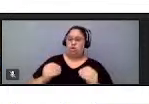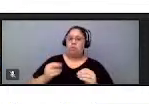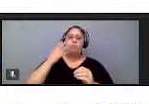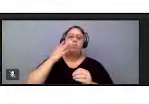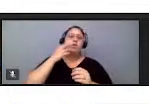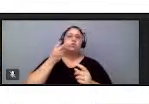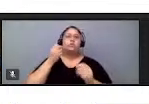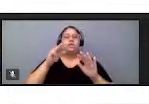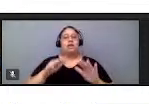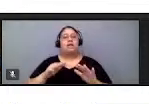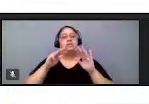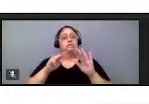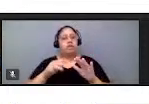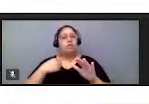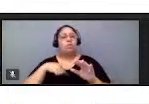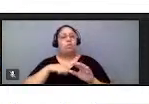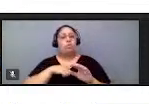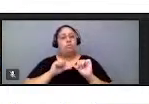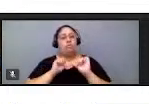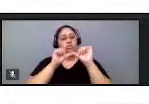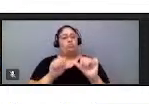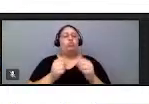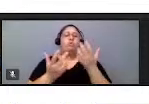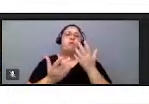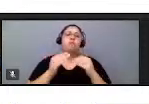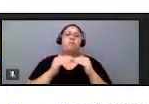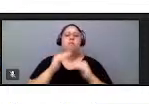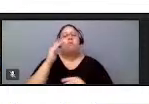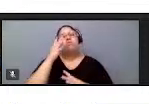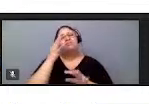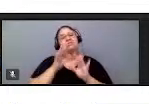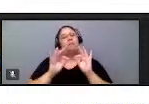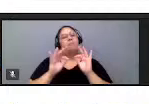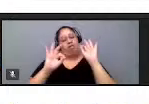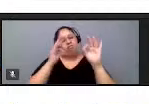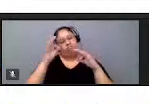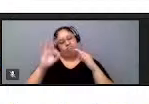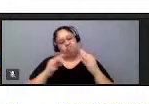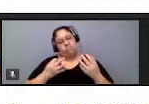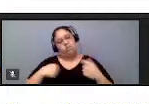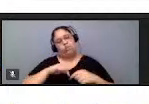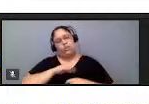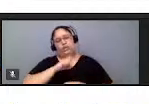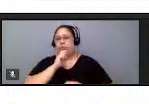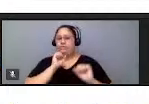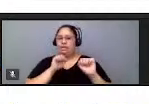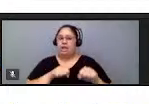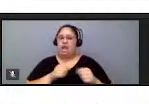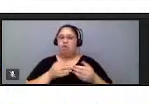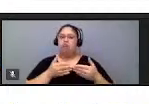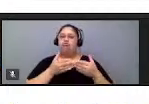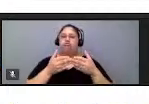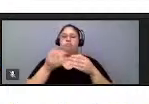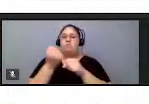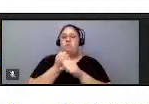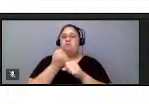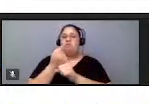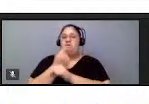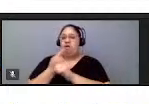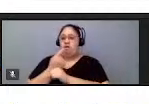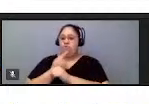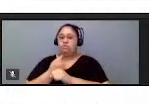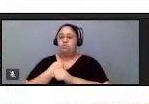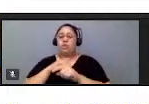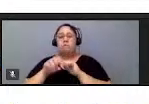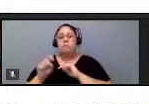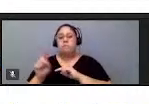2019 if we continue on perhaps a more simple analysis where we use ship working hours we